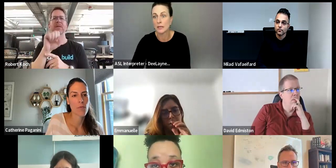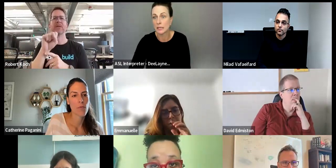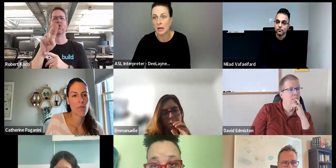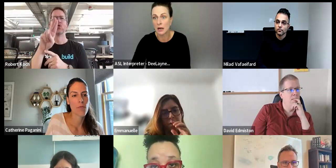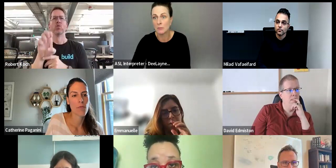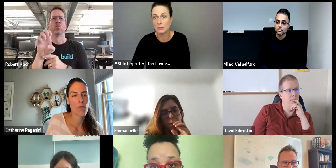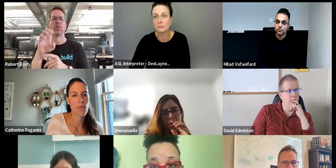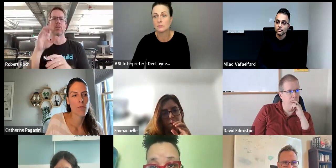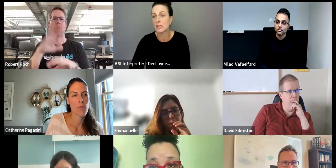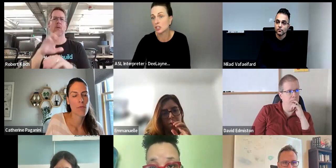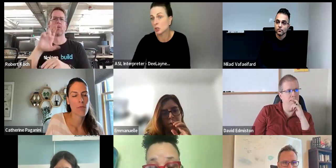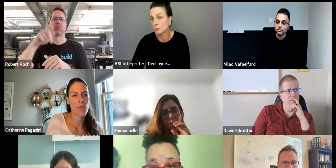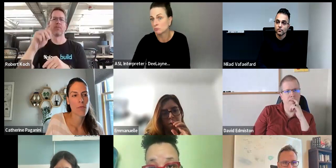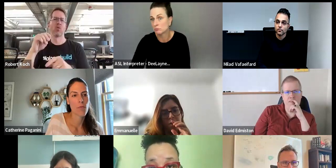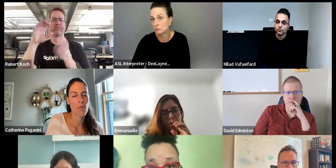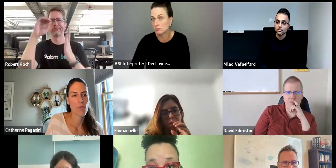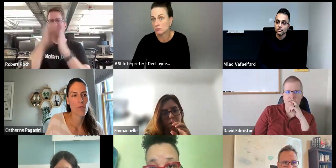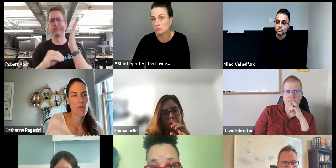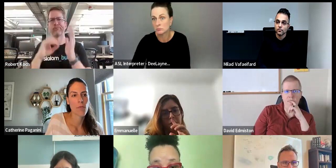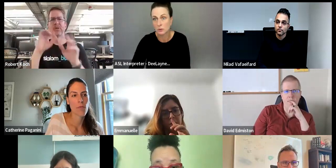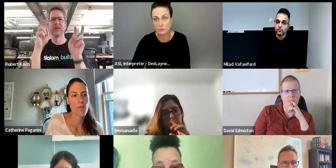also on the GitHub issue